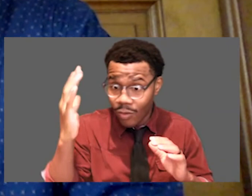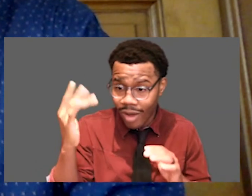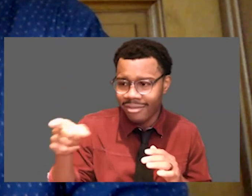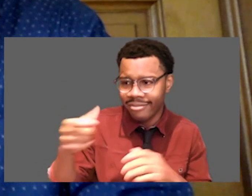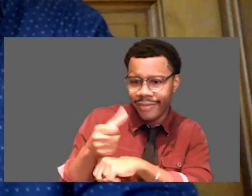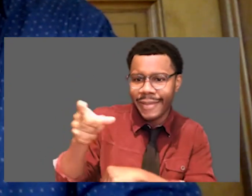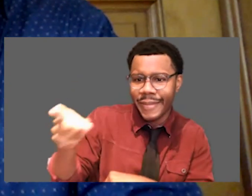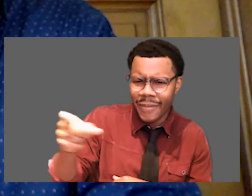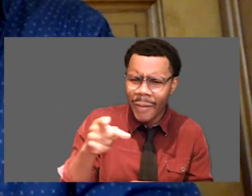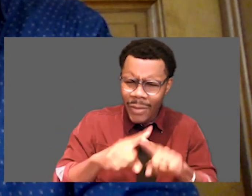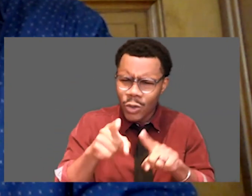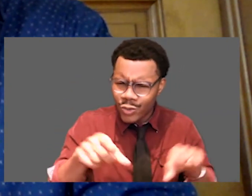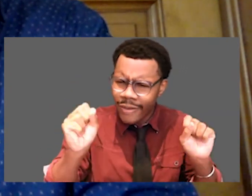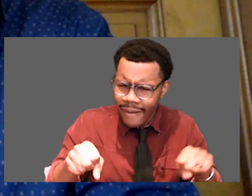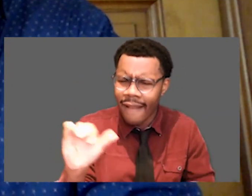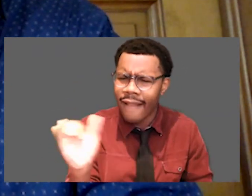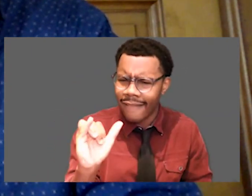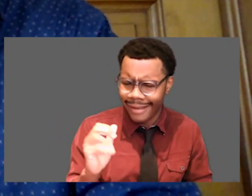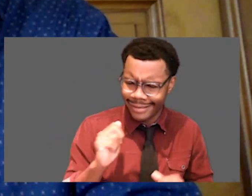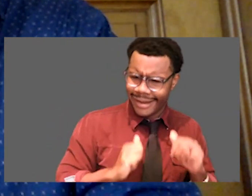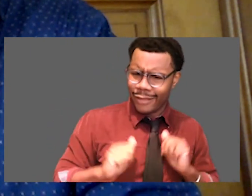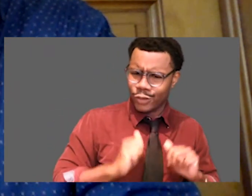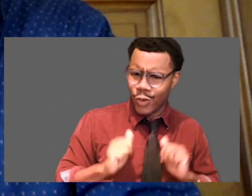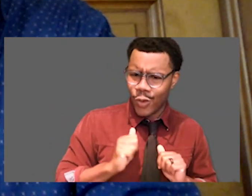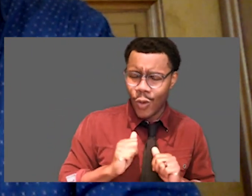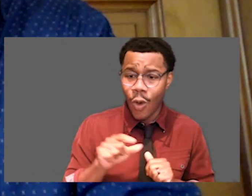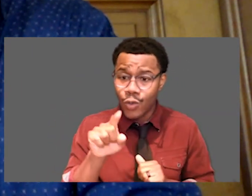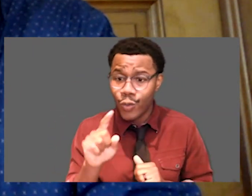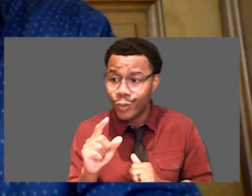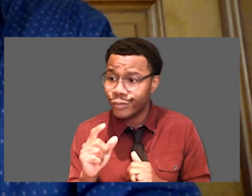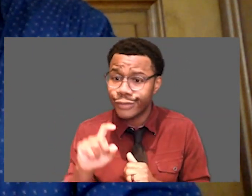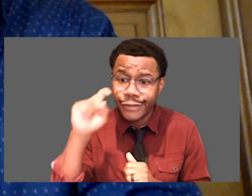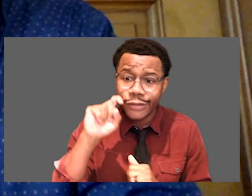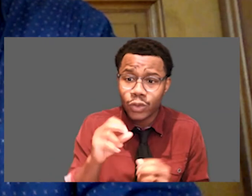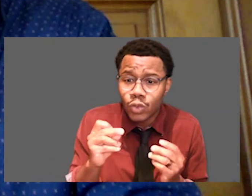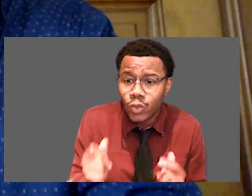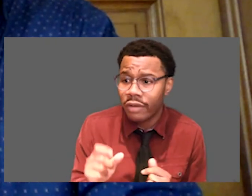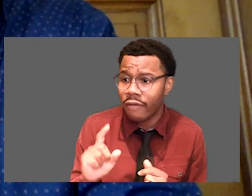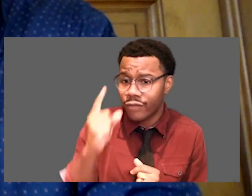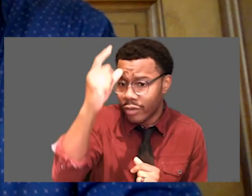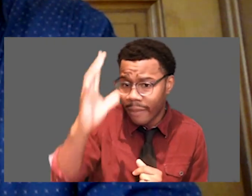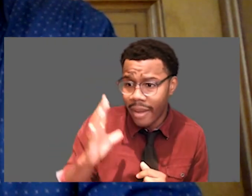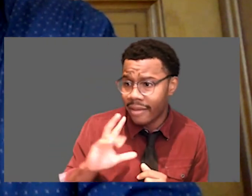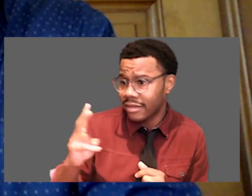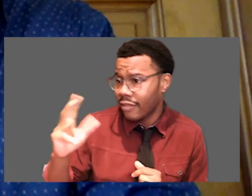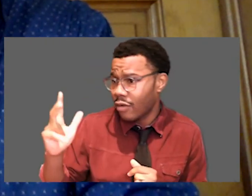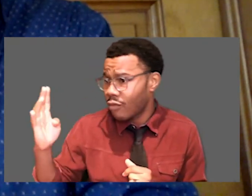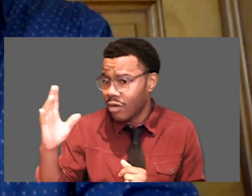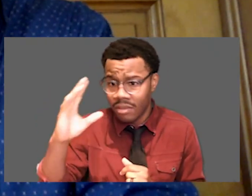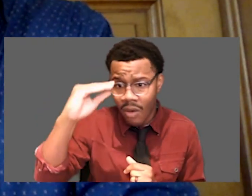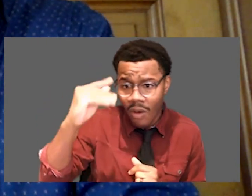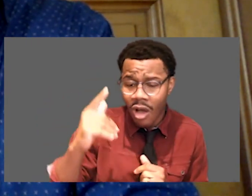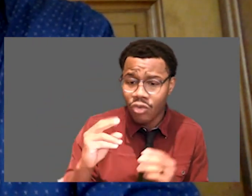first talent show, or not giving up your virginity to the first and second and third and so forth boy who